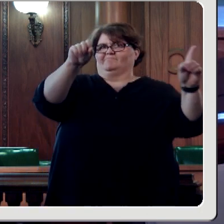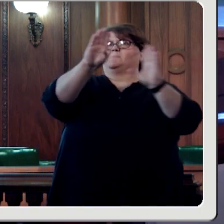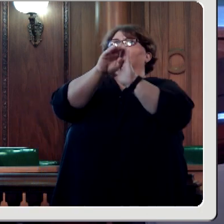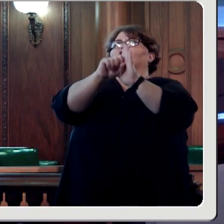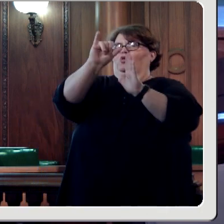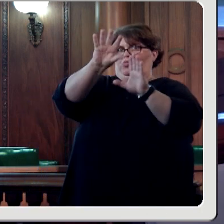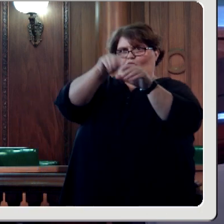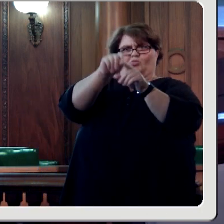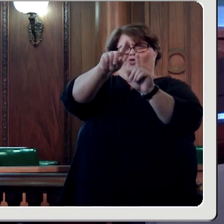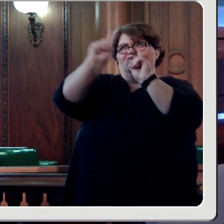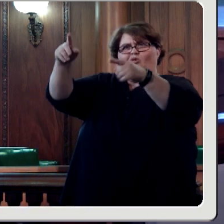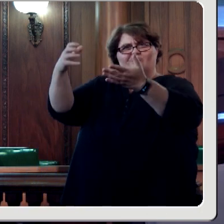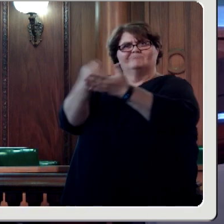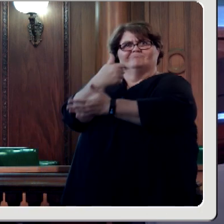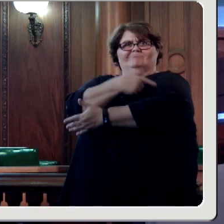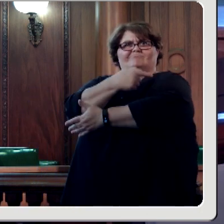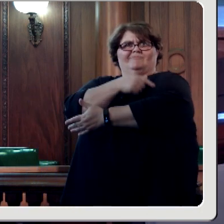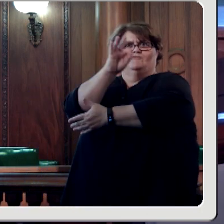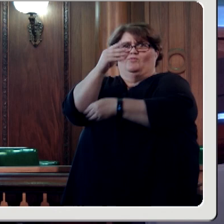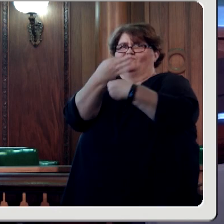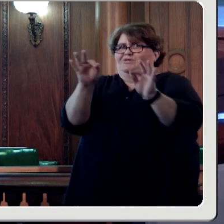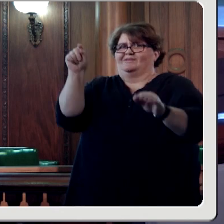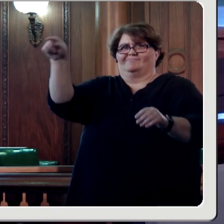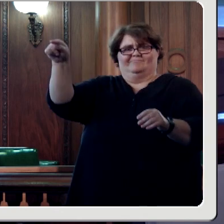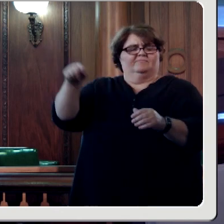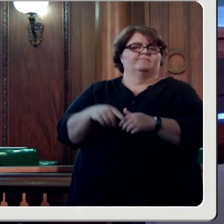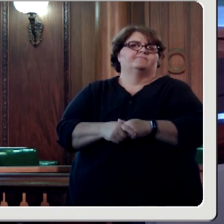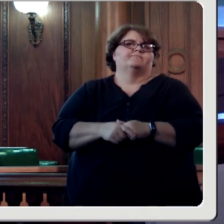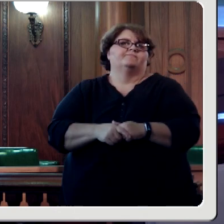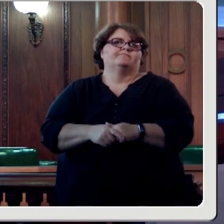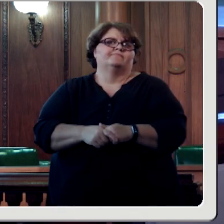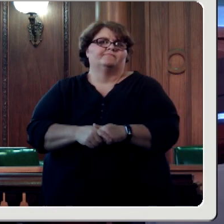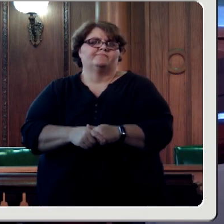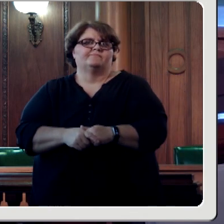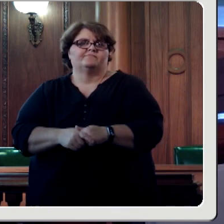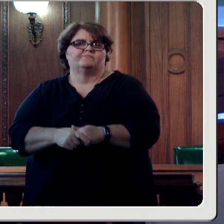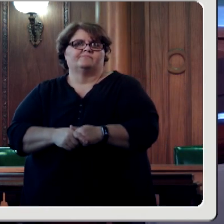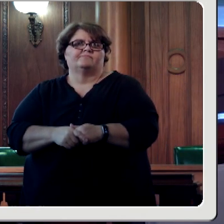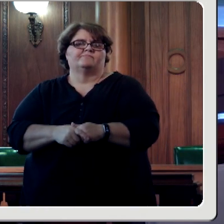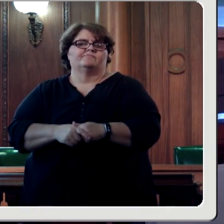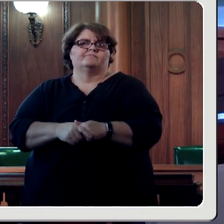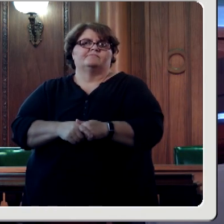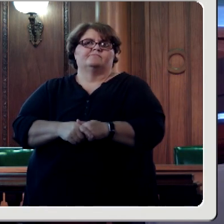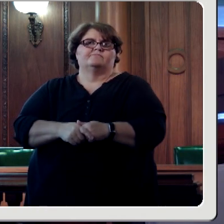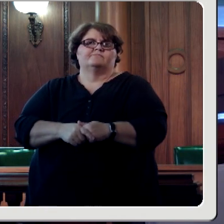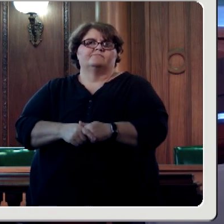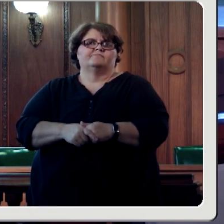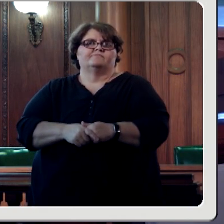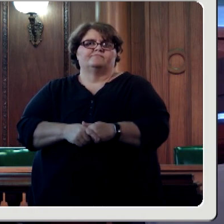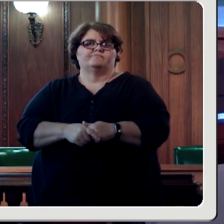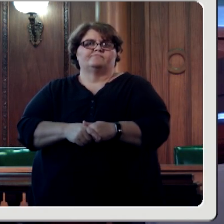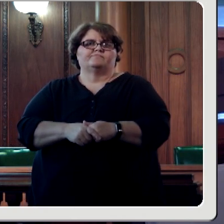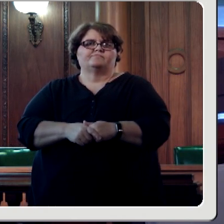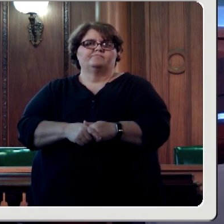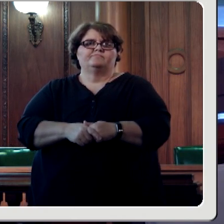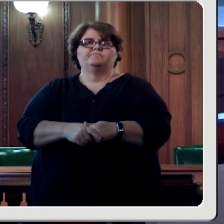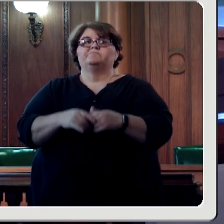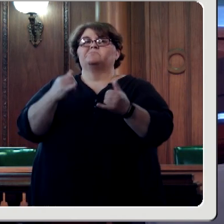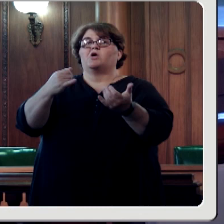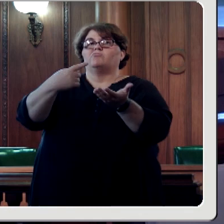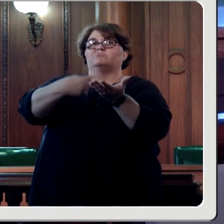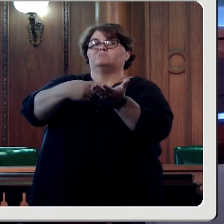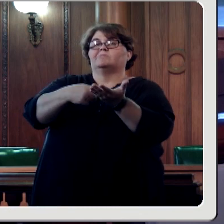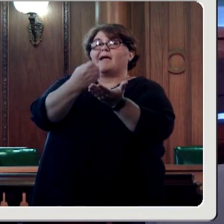on that. Also, and I think Economic Development Director, Chief Development Officer Tim Sheen will go into,